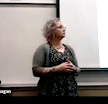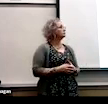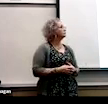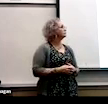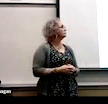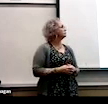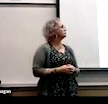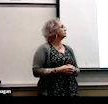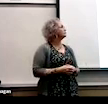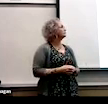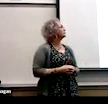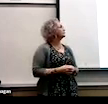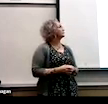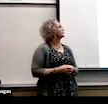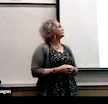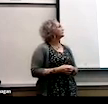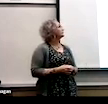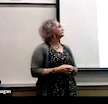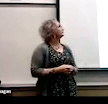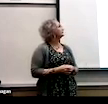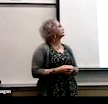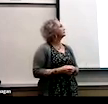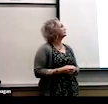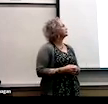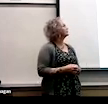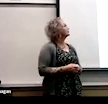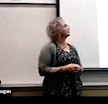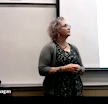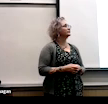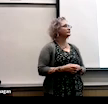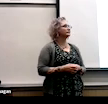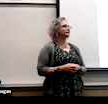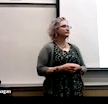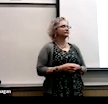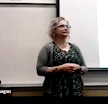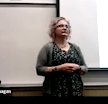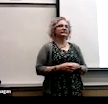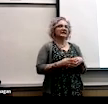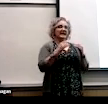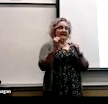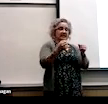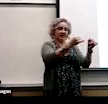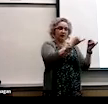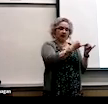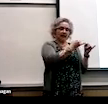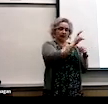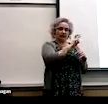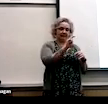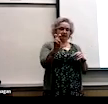Create an individualized transition plan. So this is sort of that second step in the